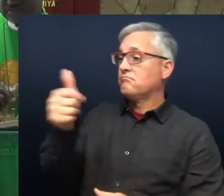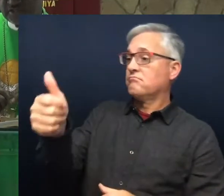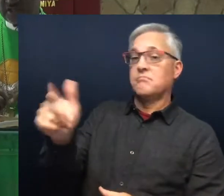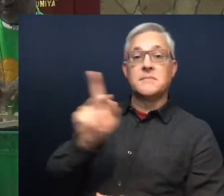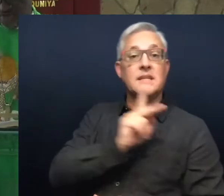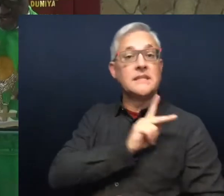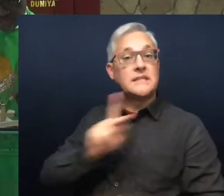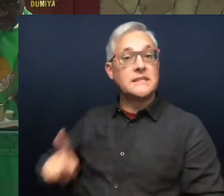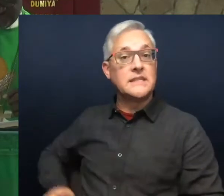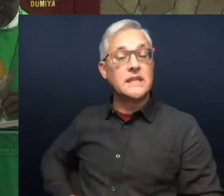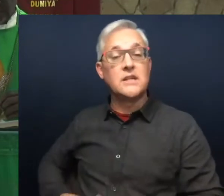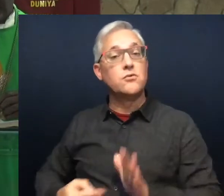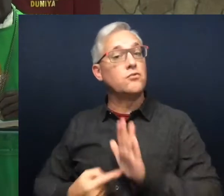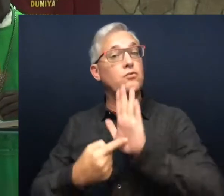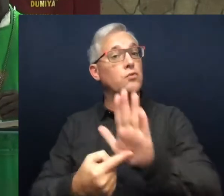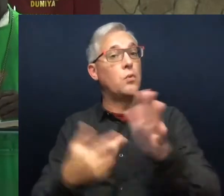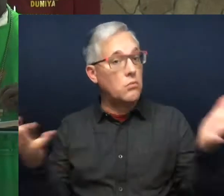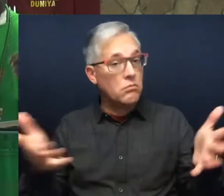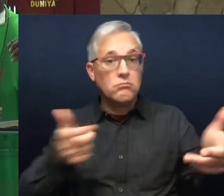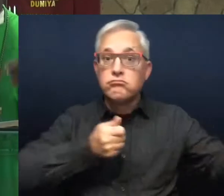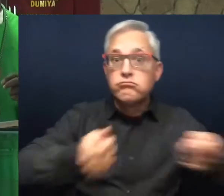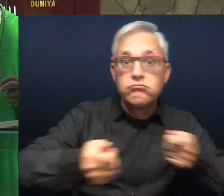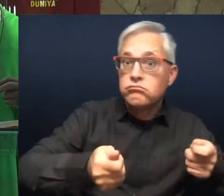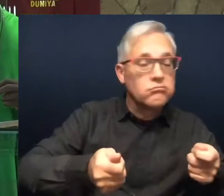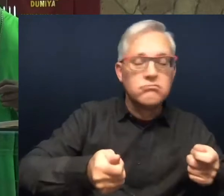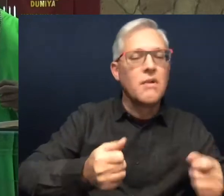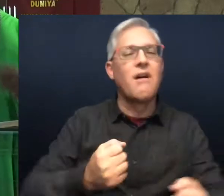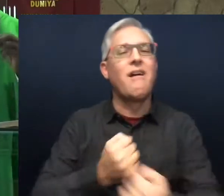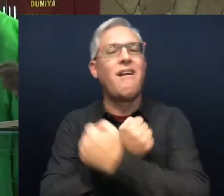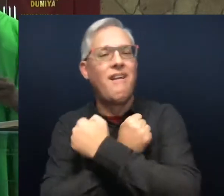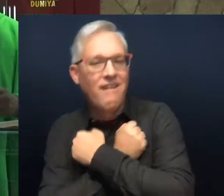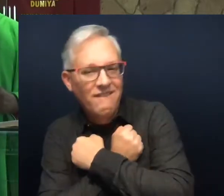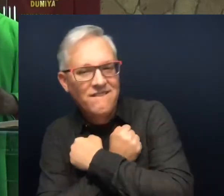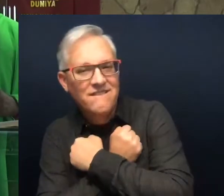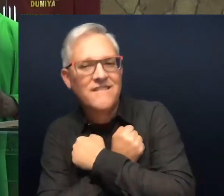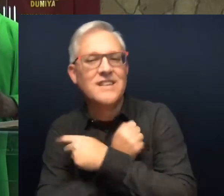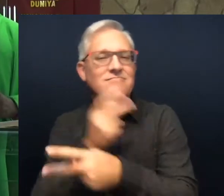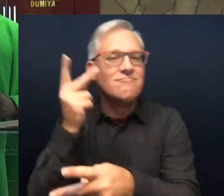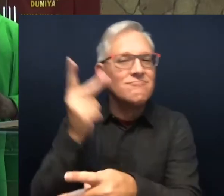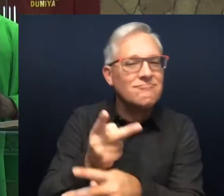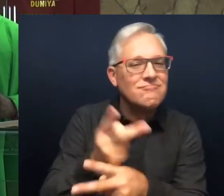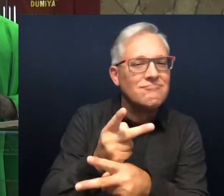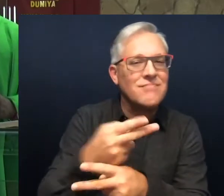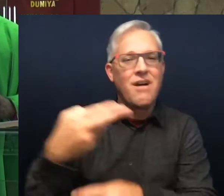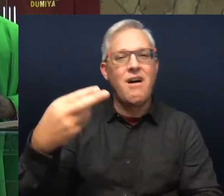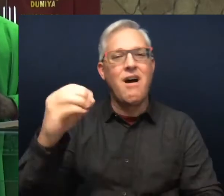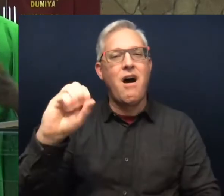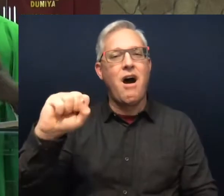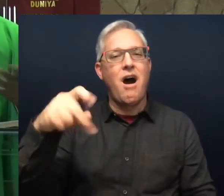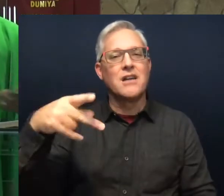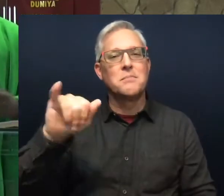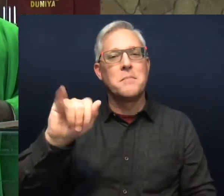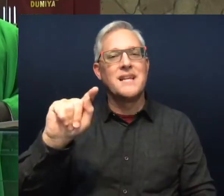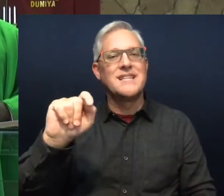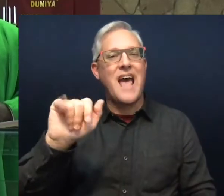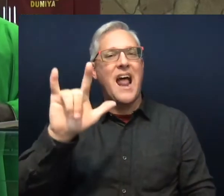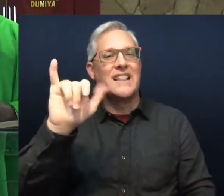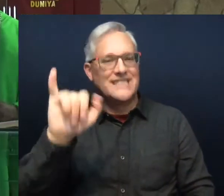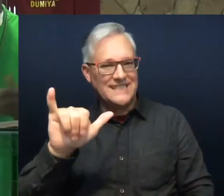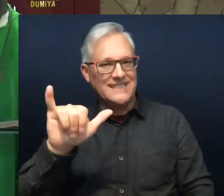marked by love, by care, and by hospitality. For